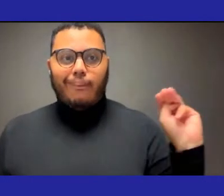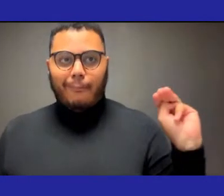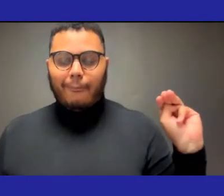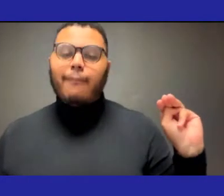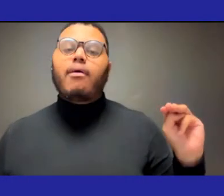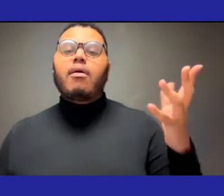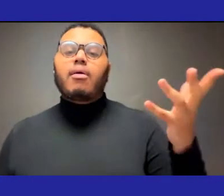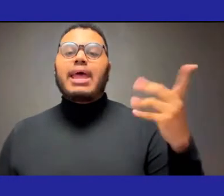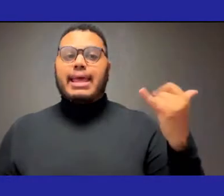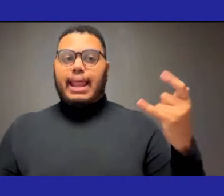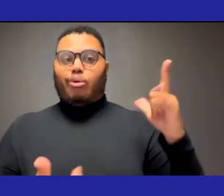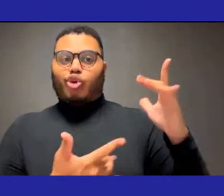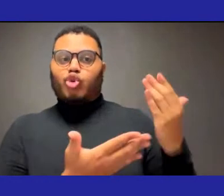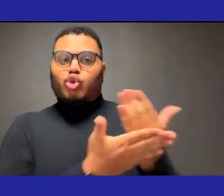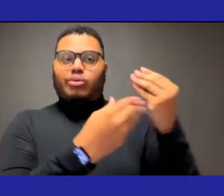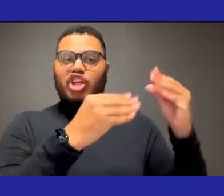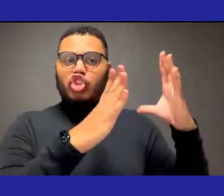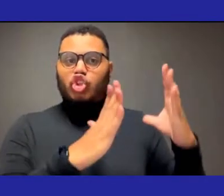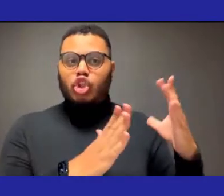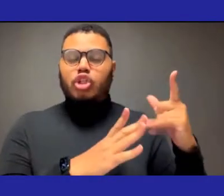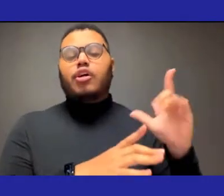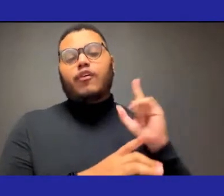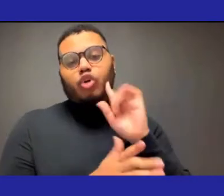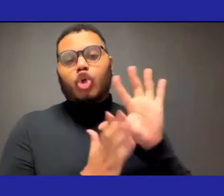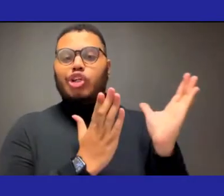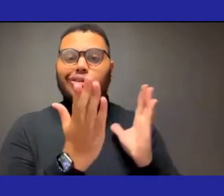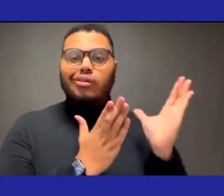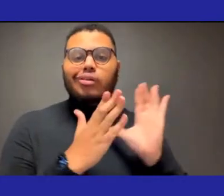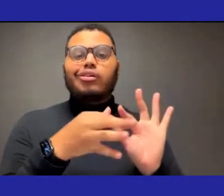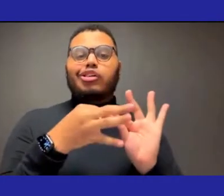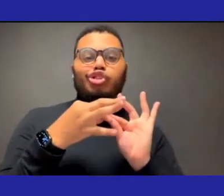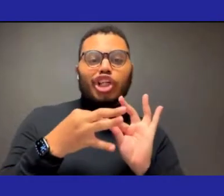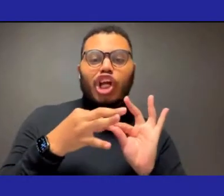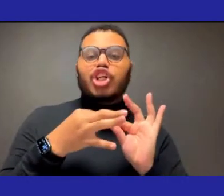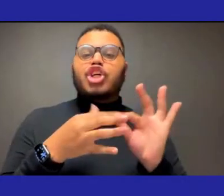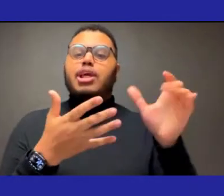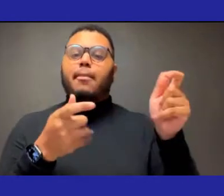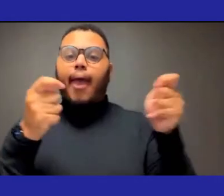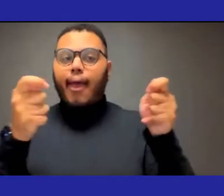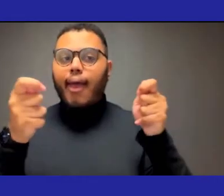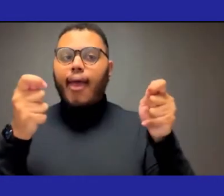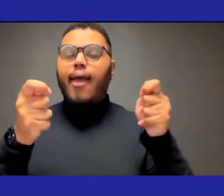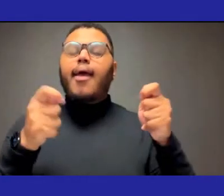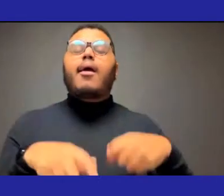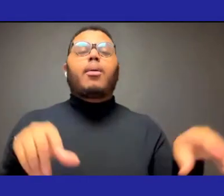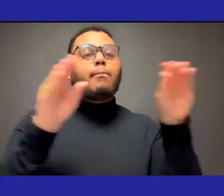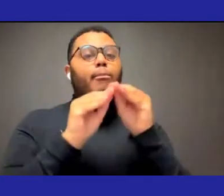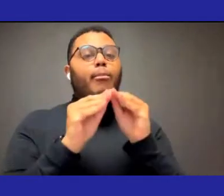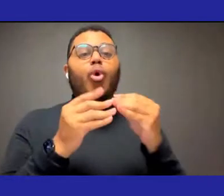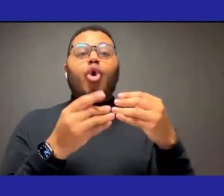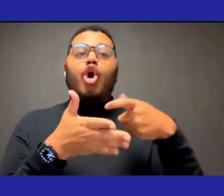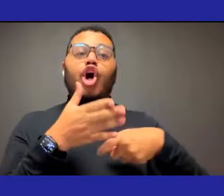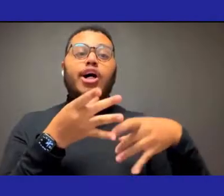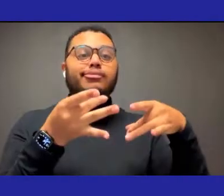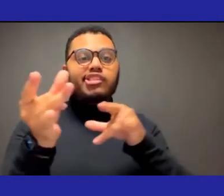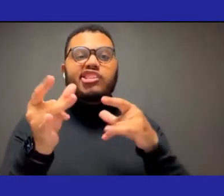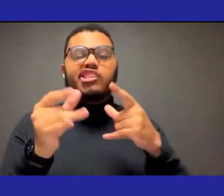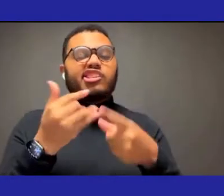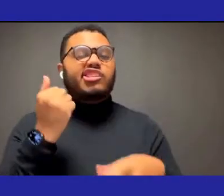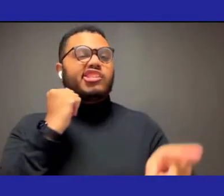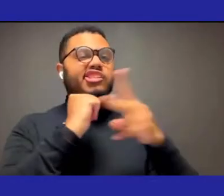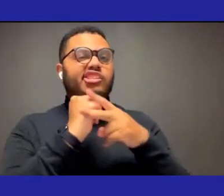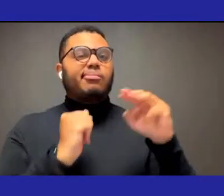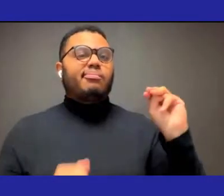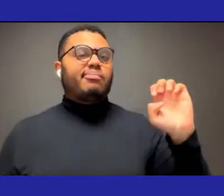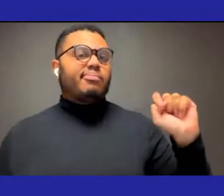vendor now for customer services, relationship, and management. It's more cost efficient, saving MetroPlus $1.3